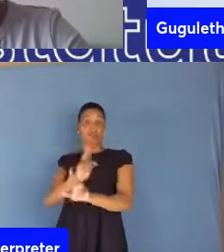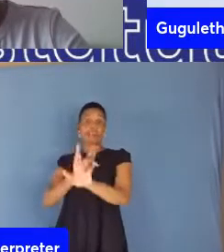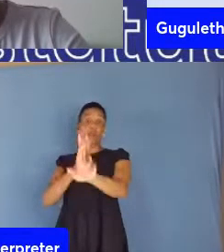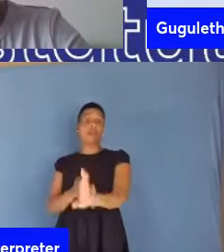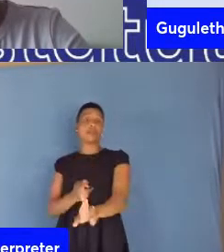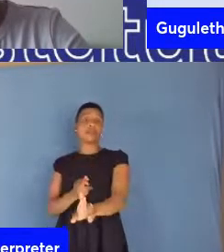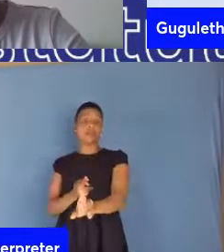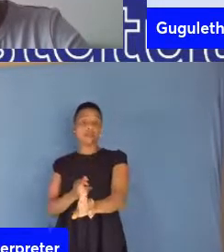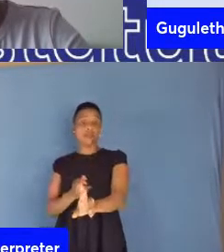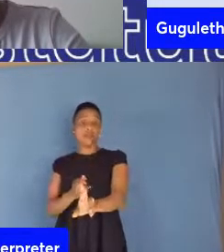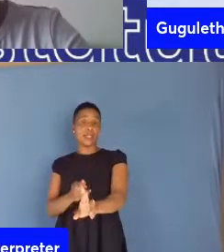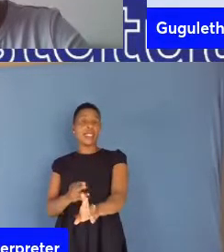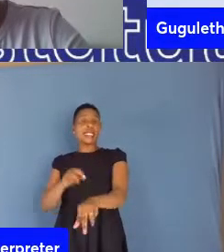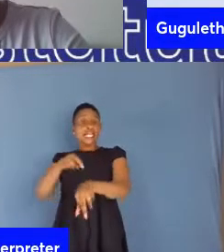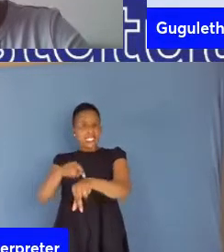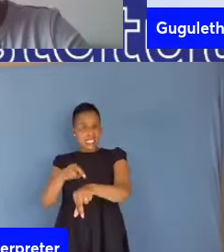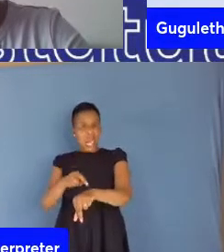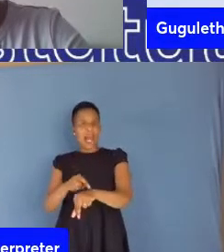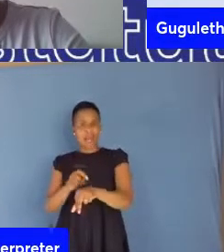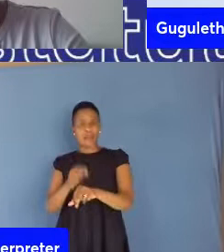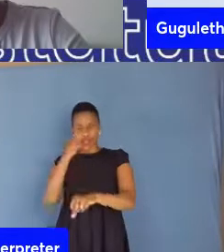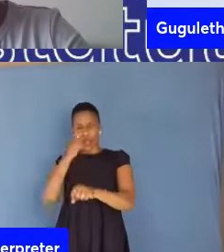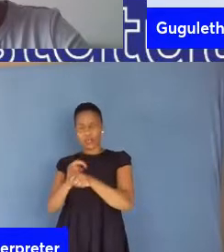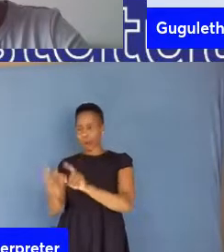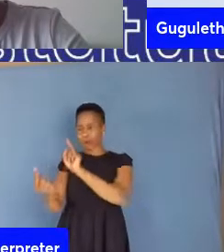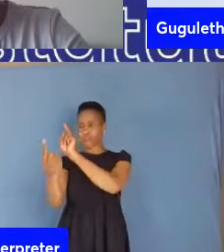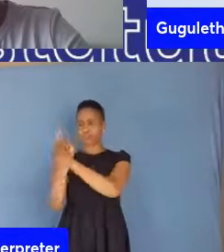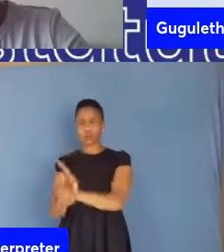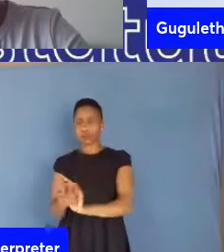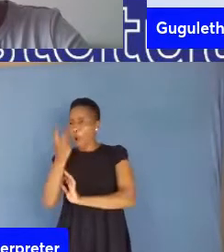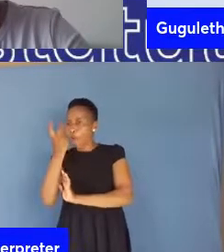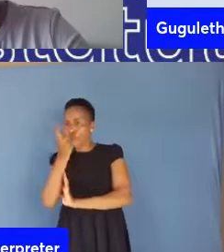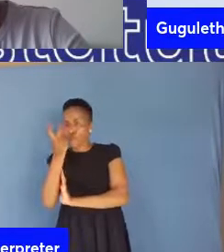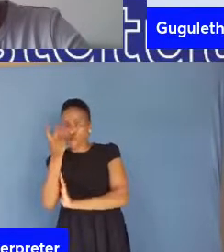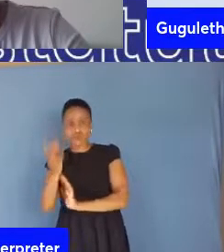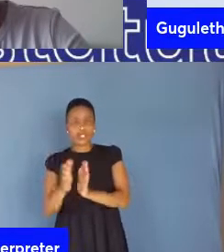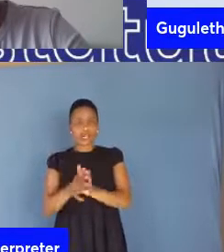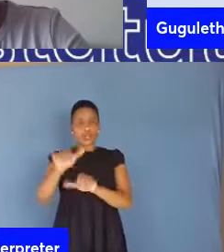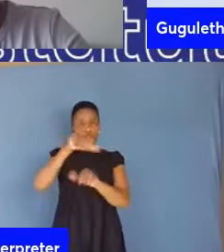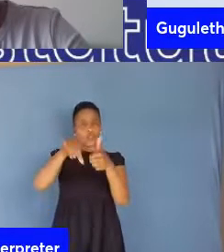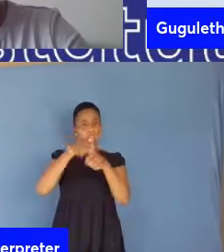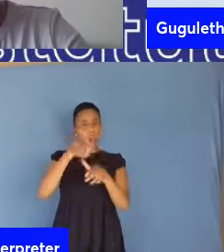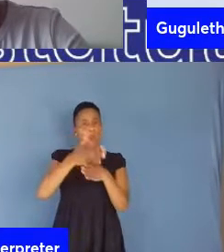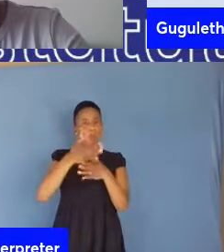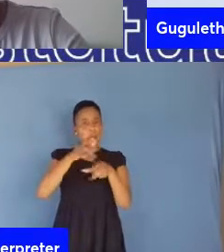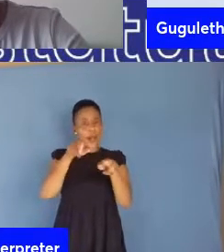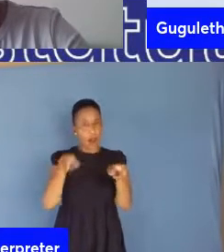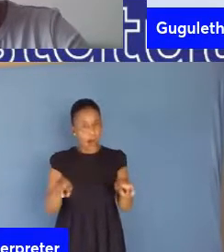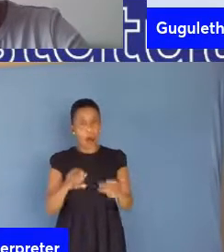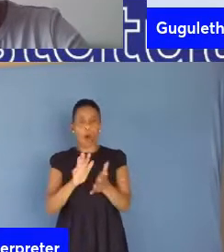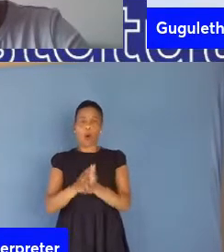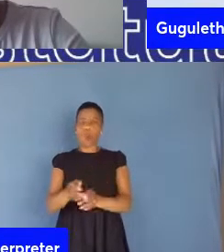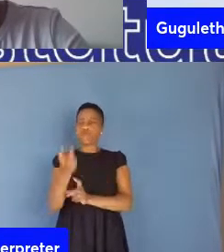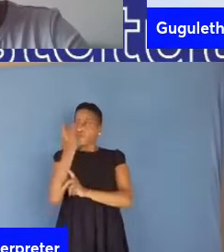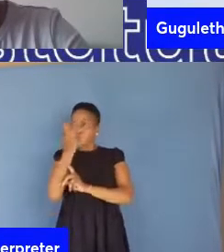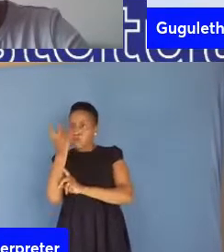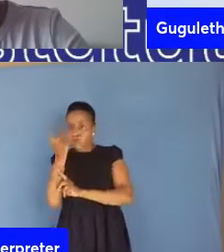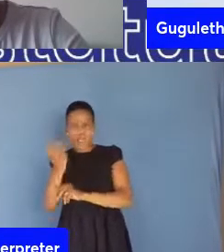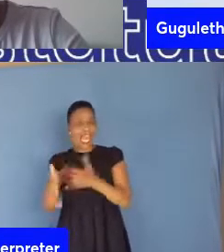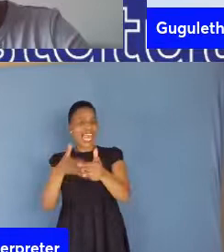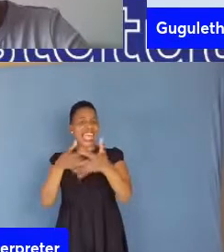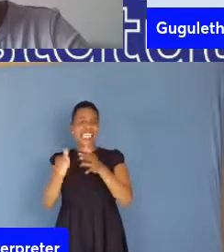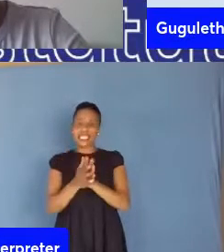to seek a social worker, when they have to seek whatever form of help. The